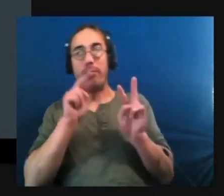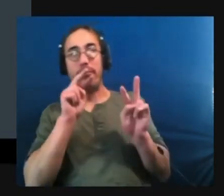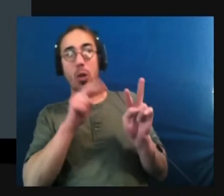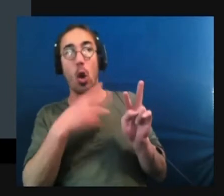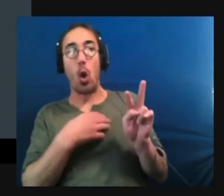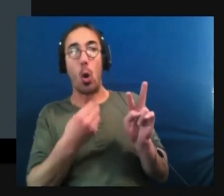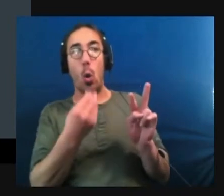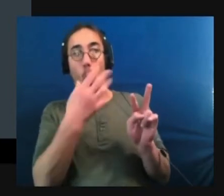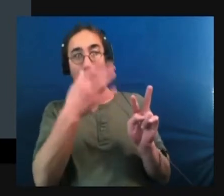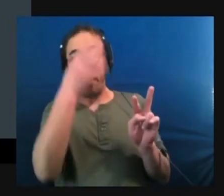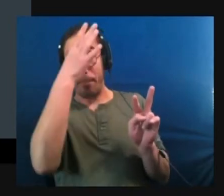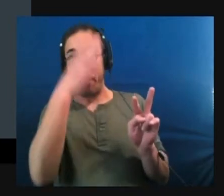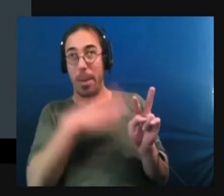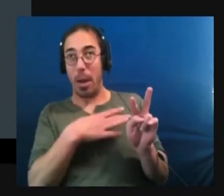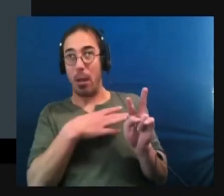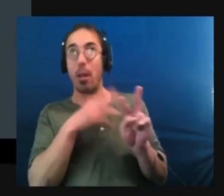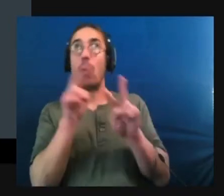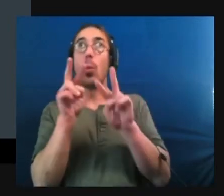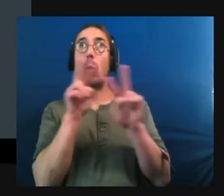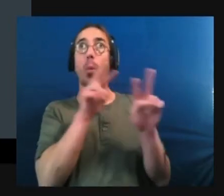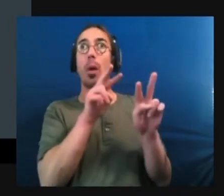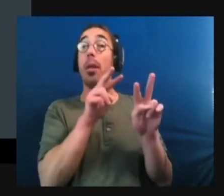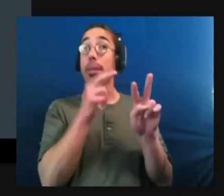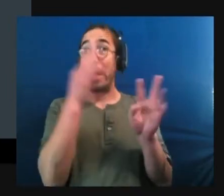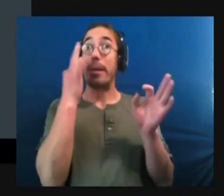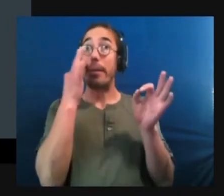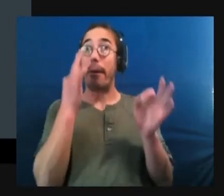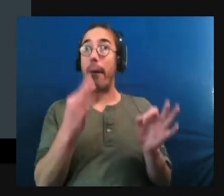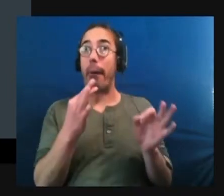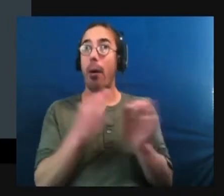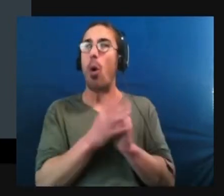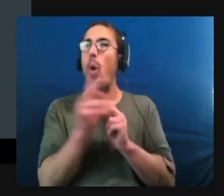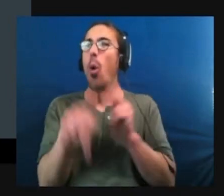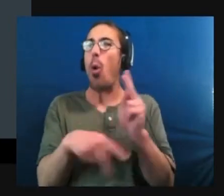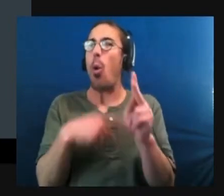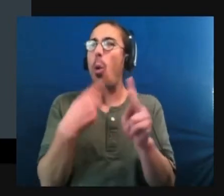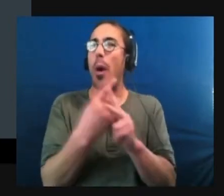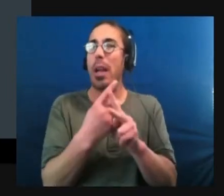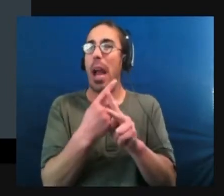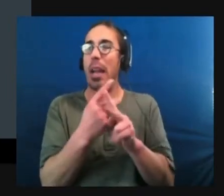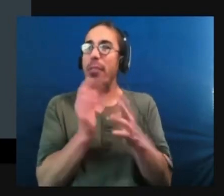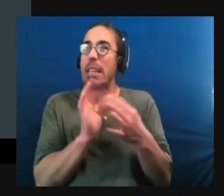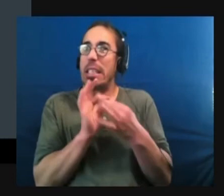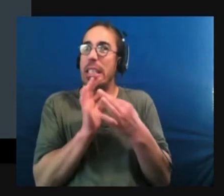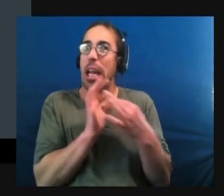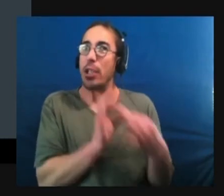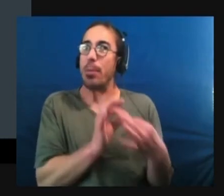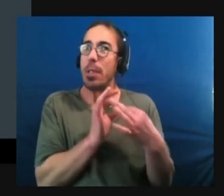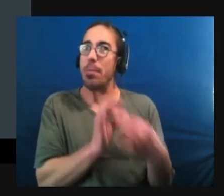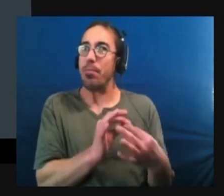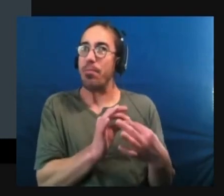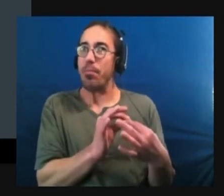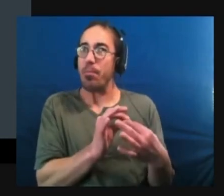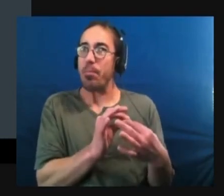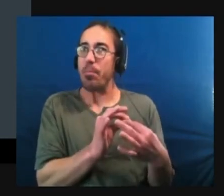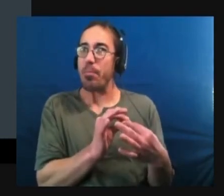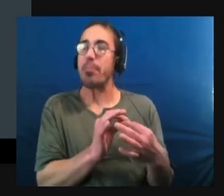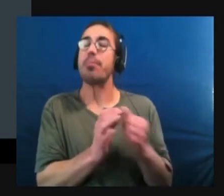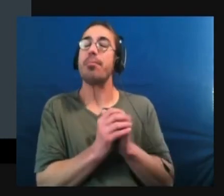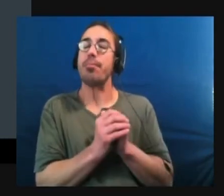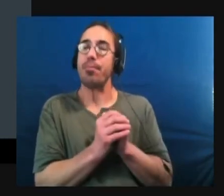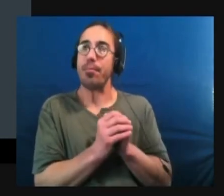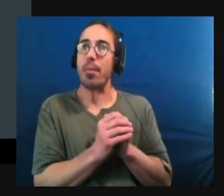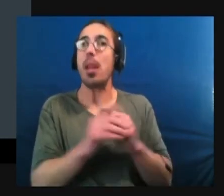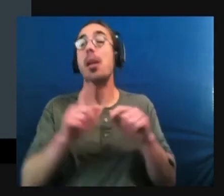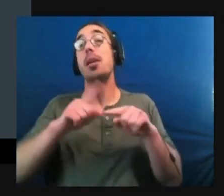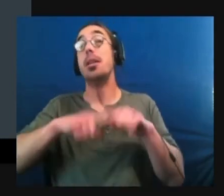gaze. And they decided what type of attachment was created if based on